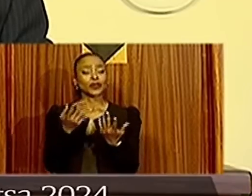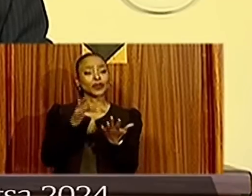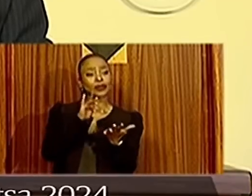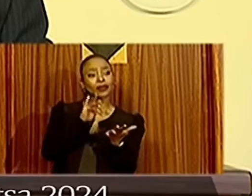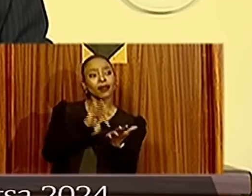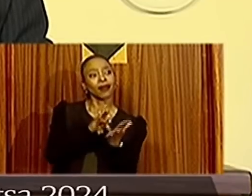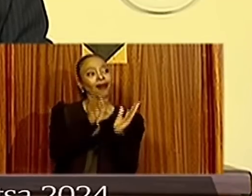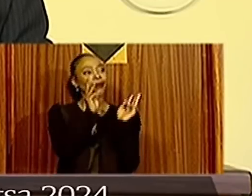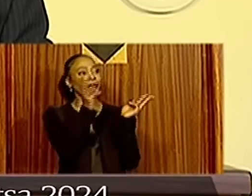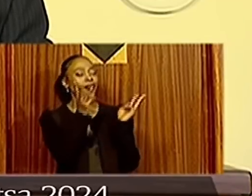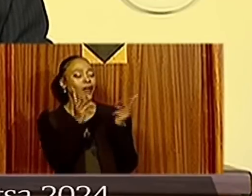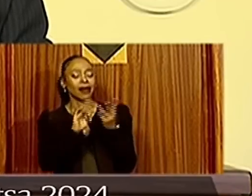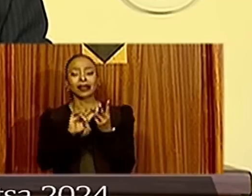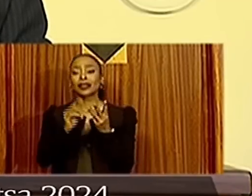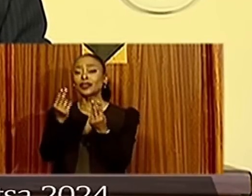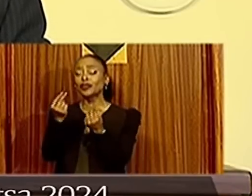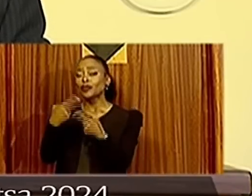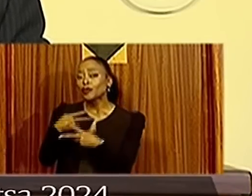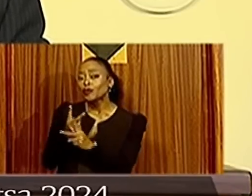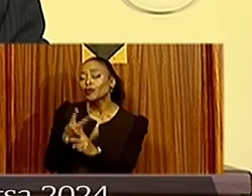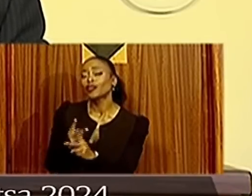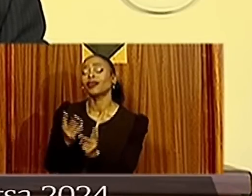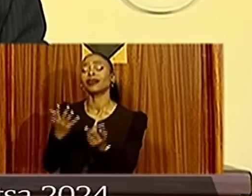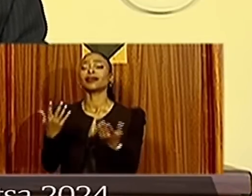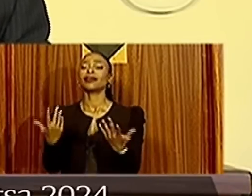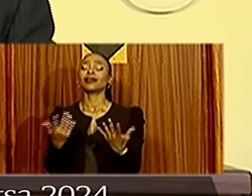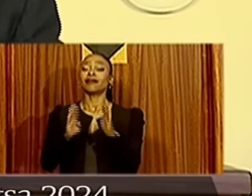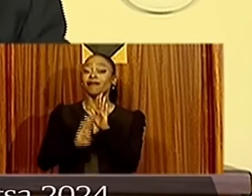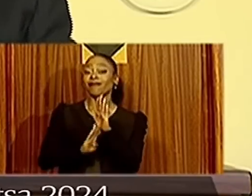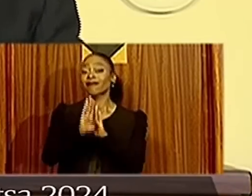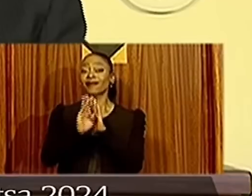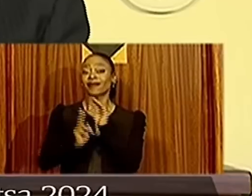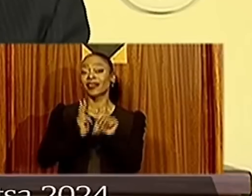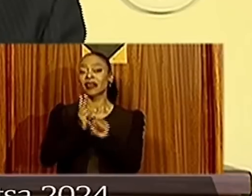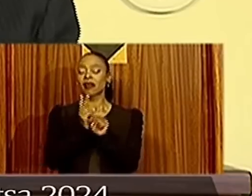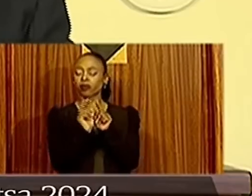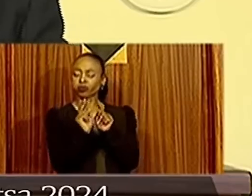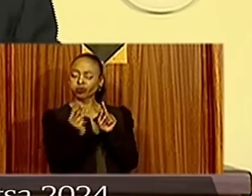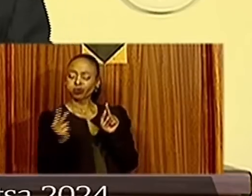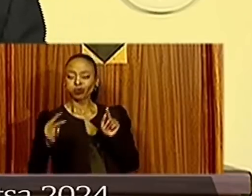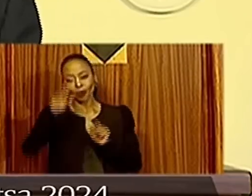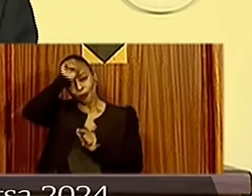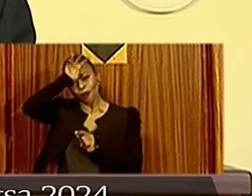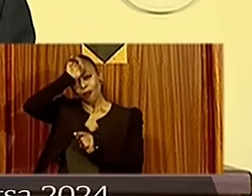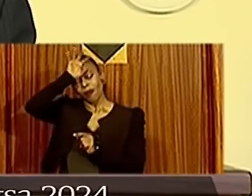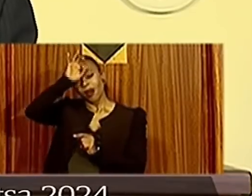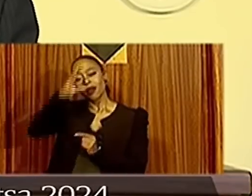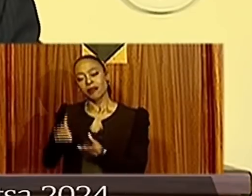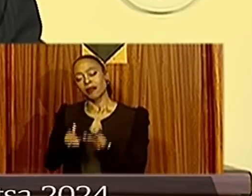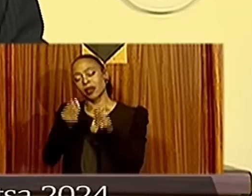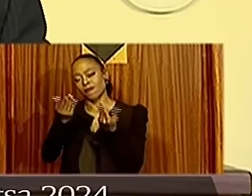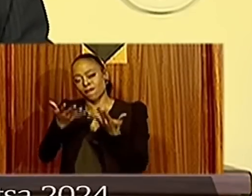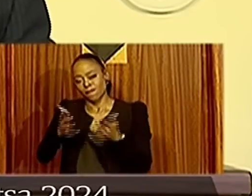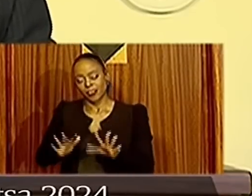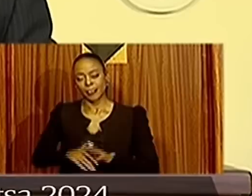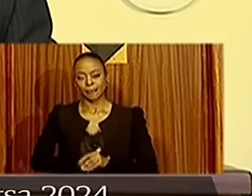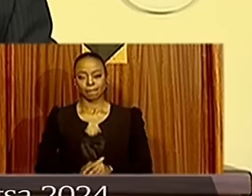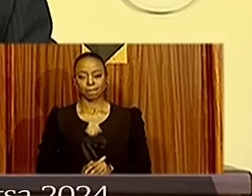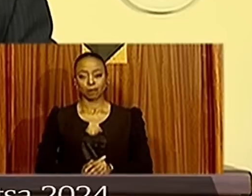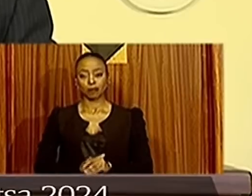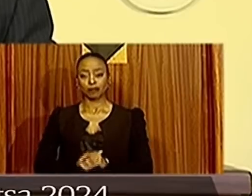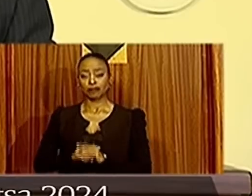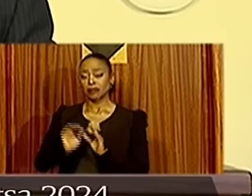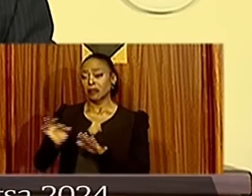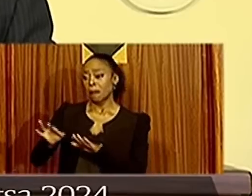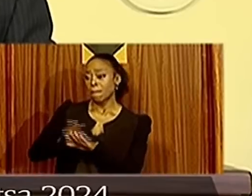centers, new production lines, and the improvement in a number of mines as well. Master plans